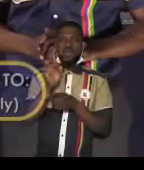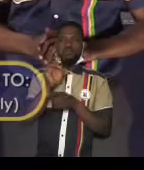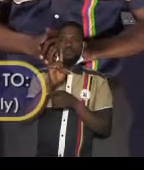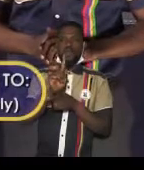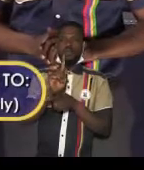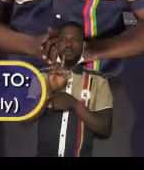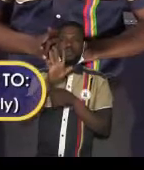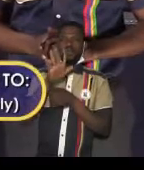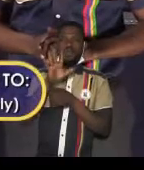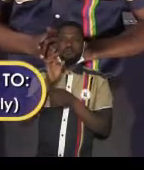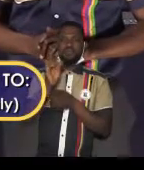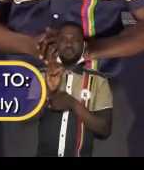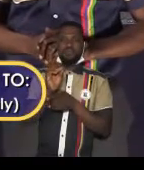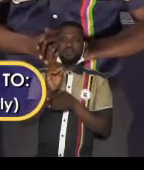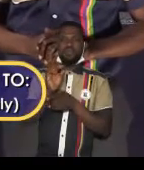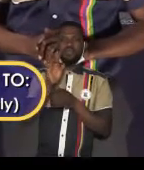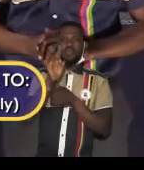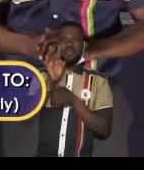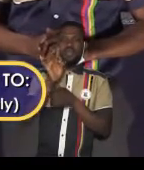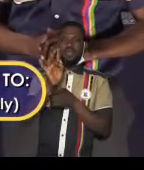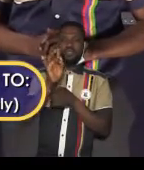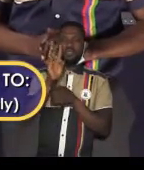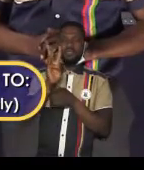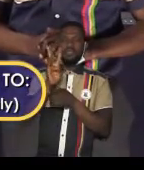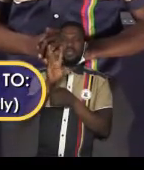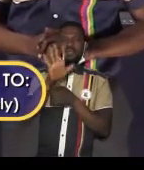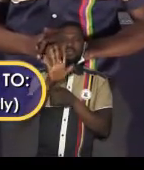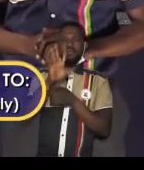081 50 86